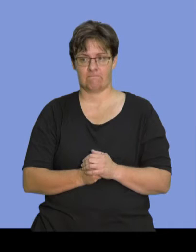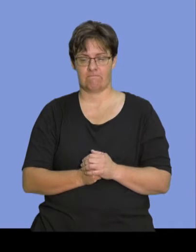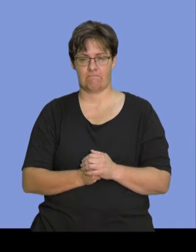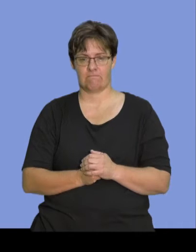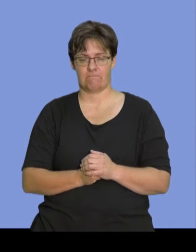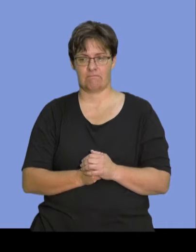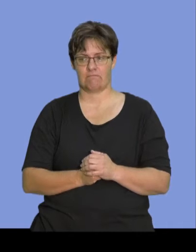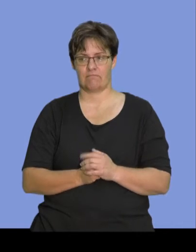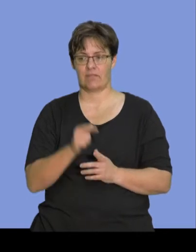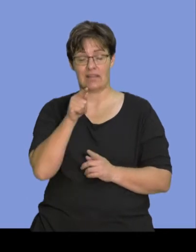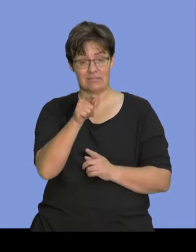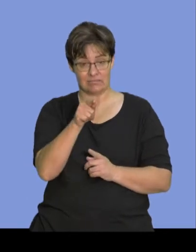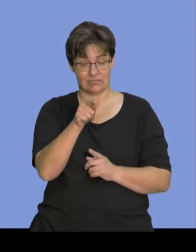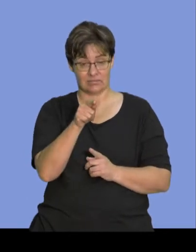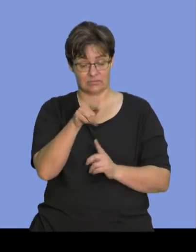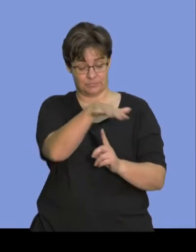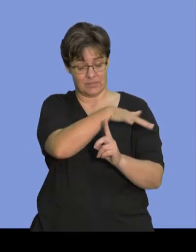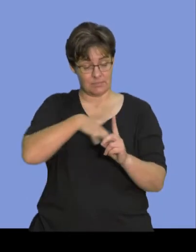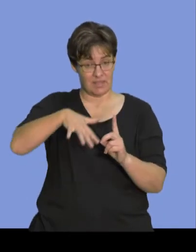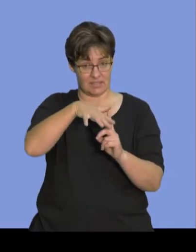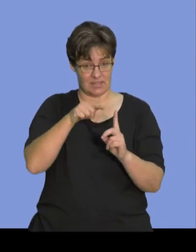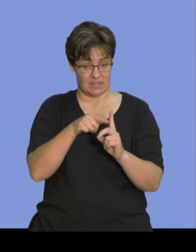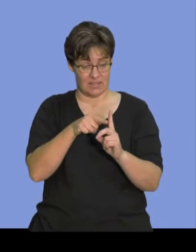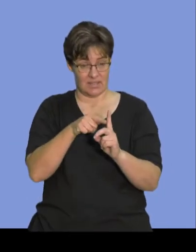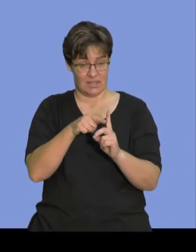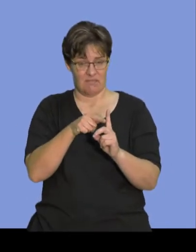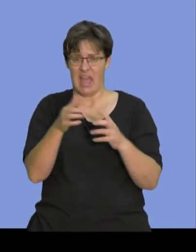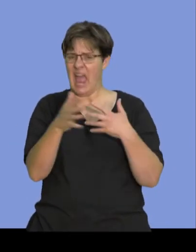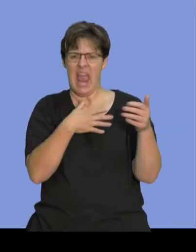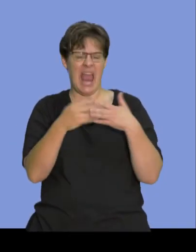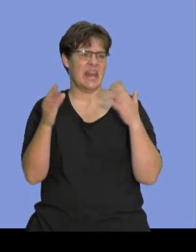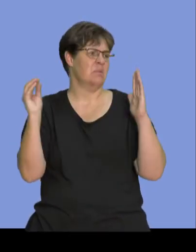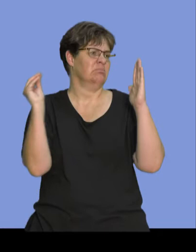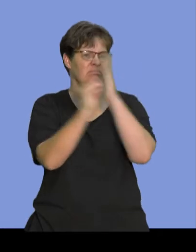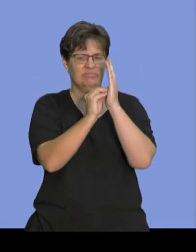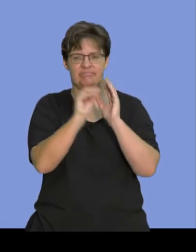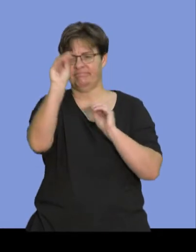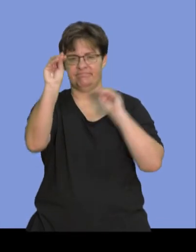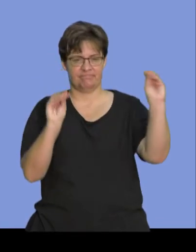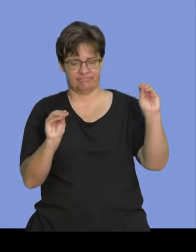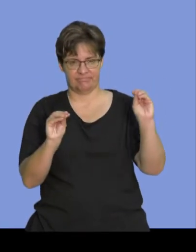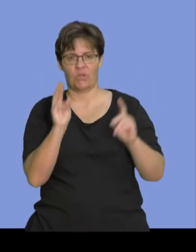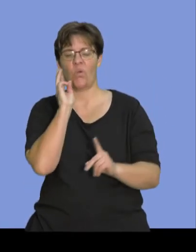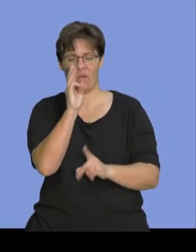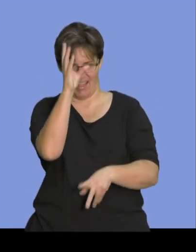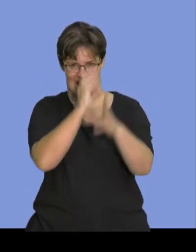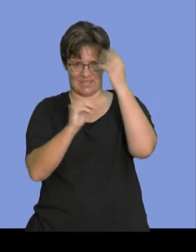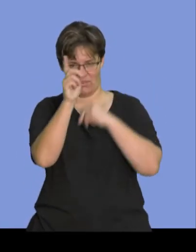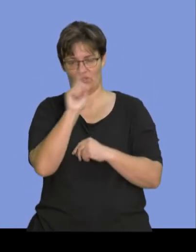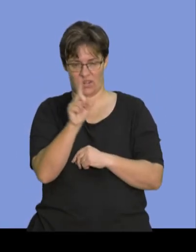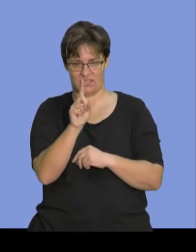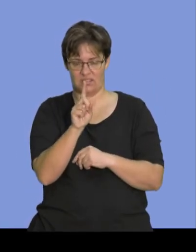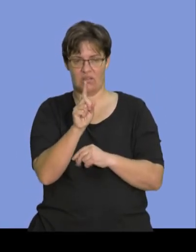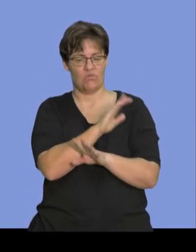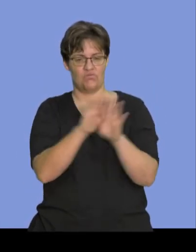Okay. So in this space, if we place any magnetic material, it will definitely